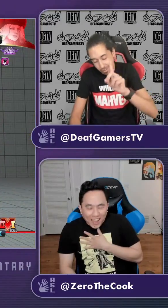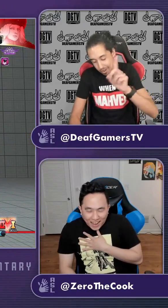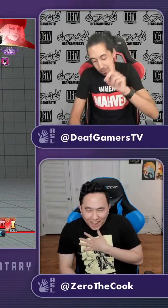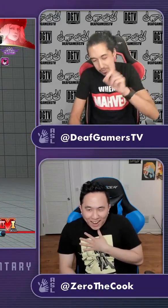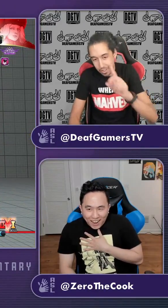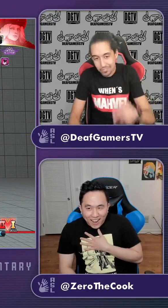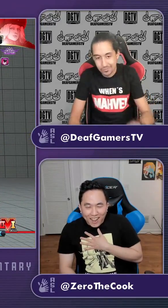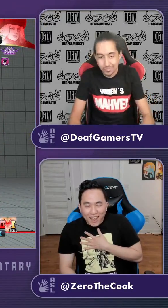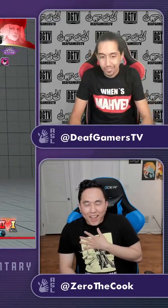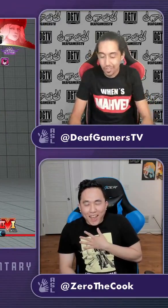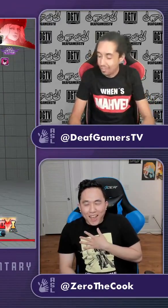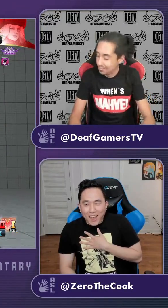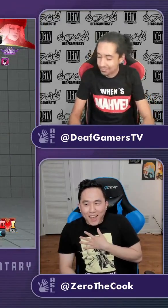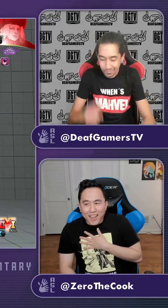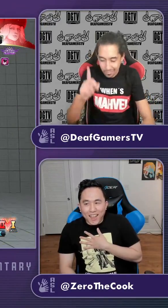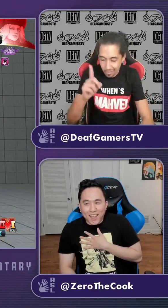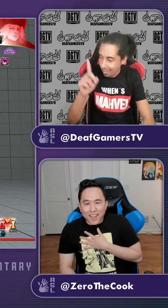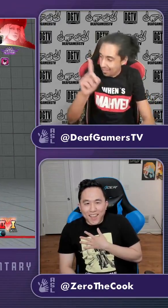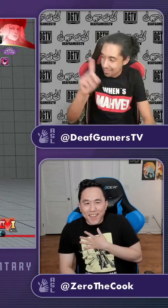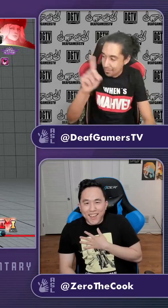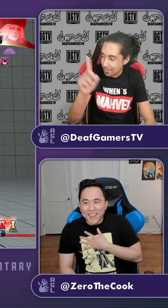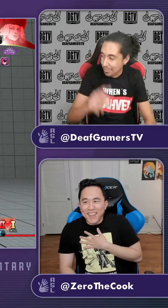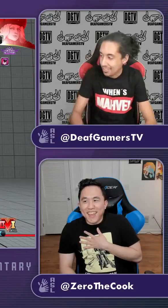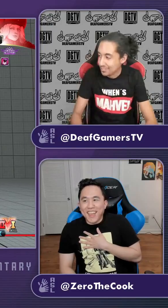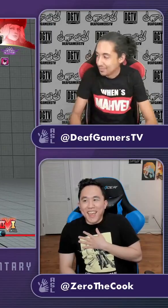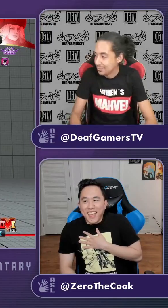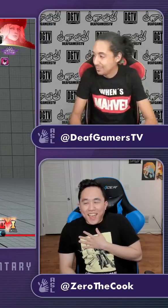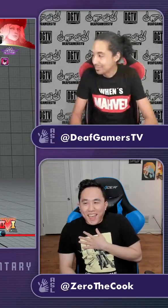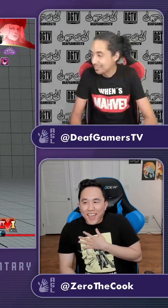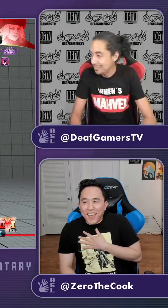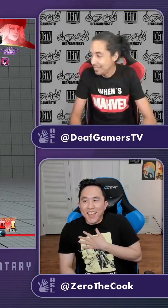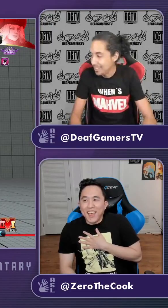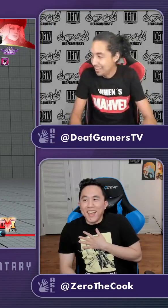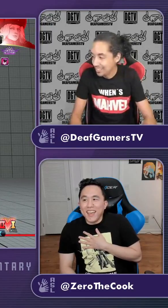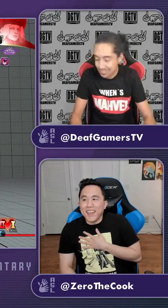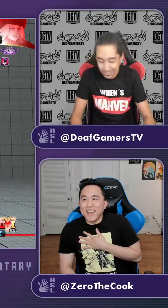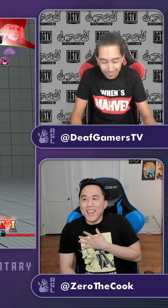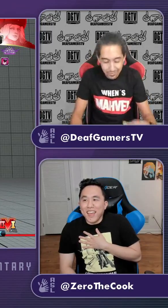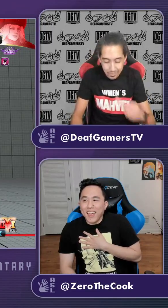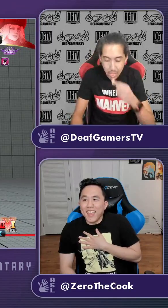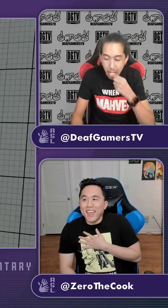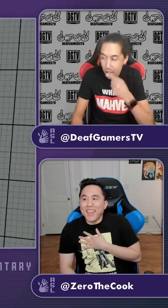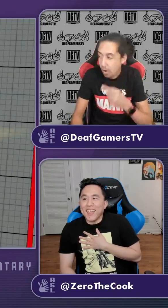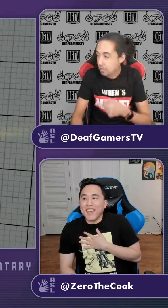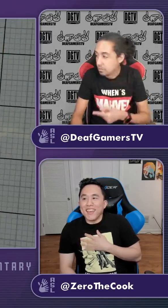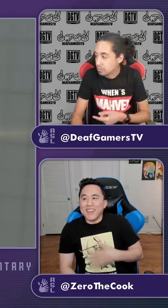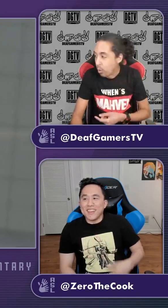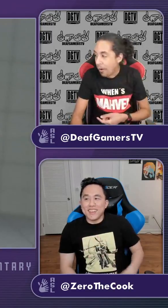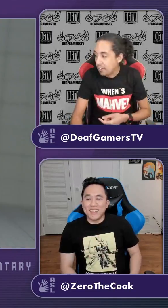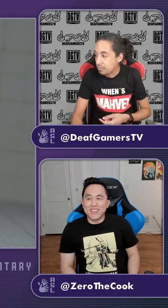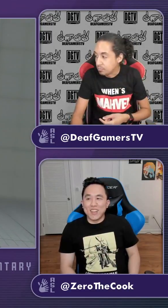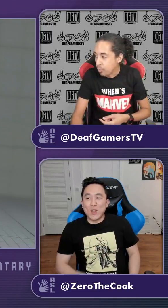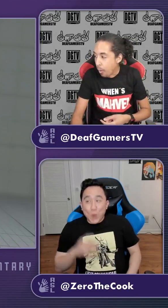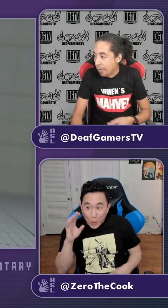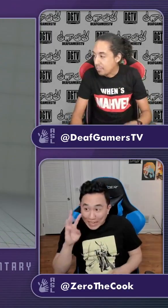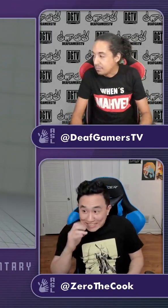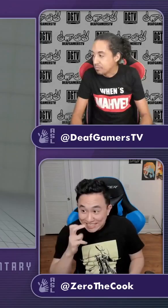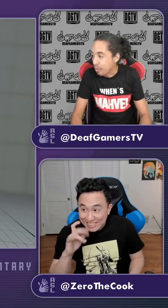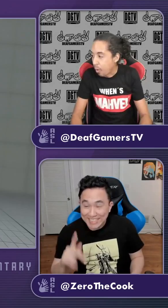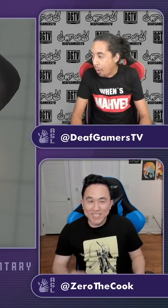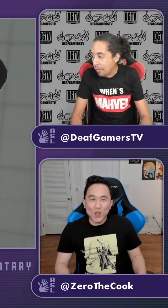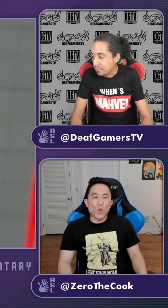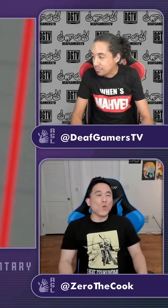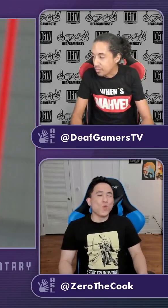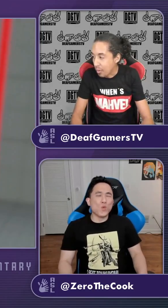Yep. And then a little bit of impatience there at the end. And Hardman punishes